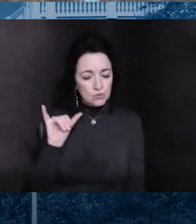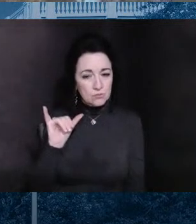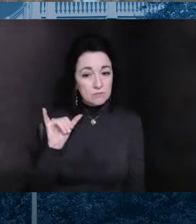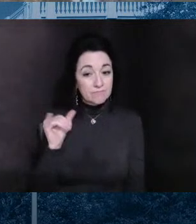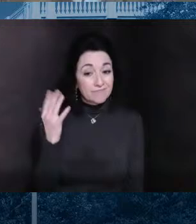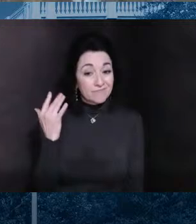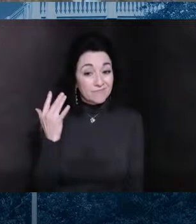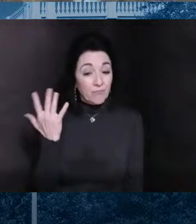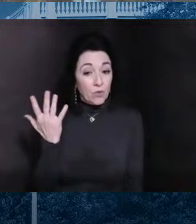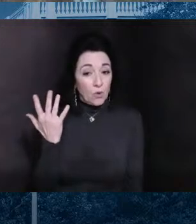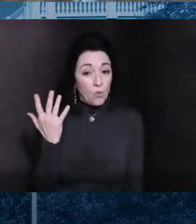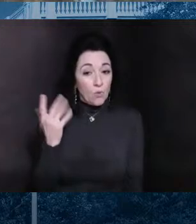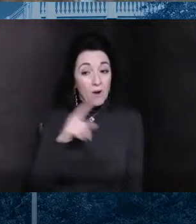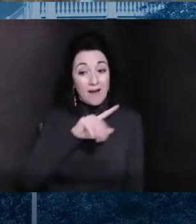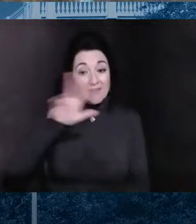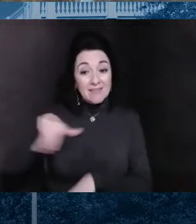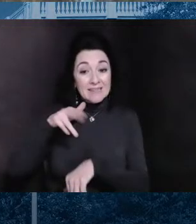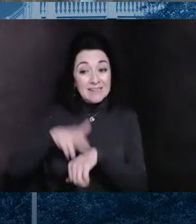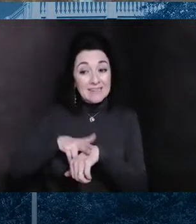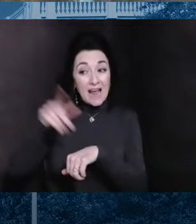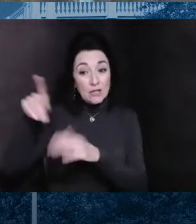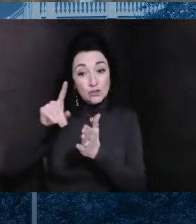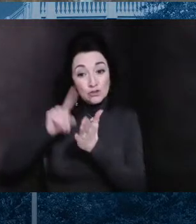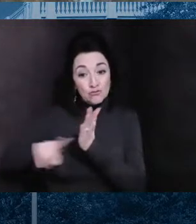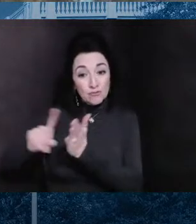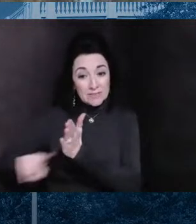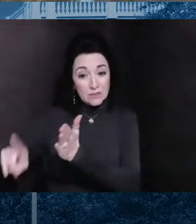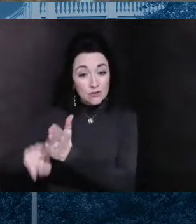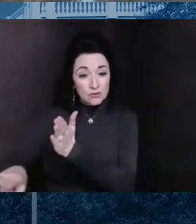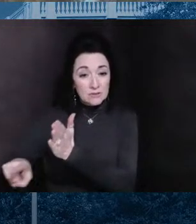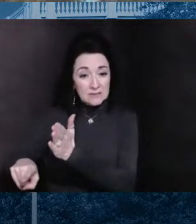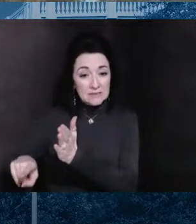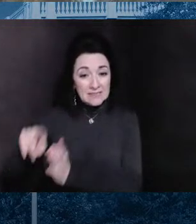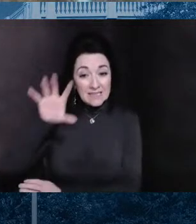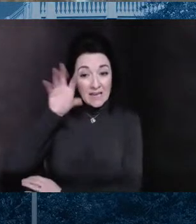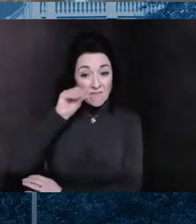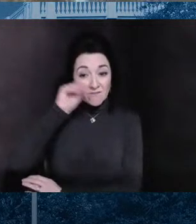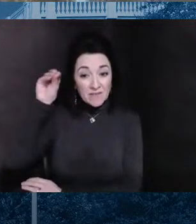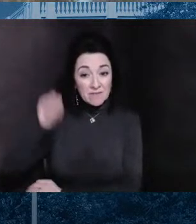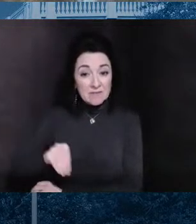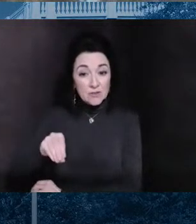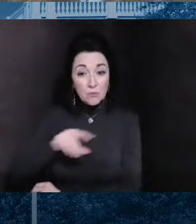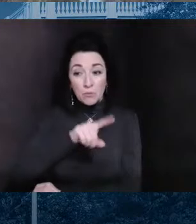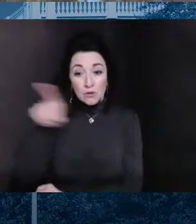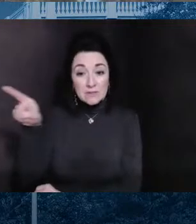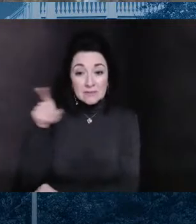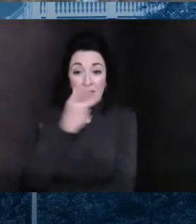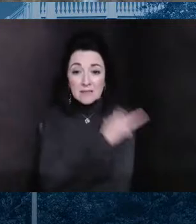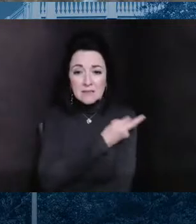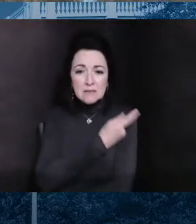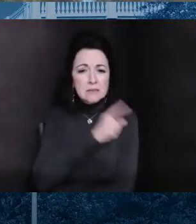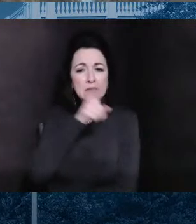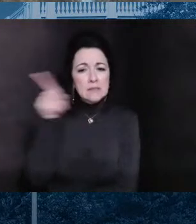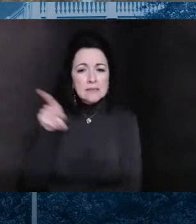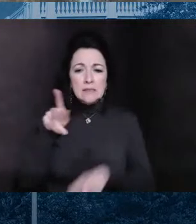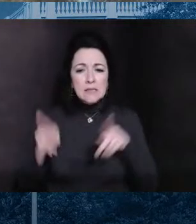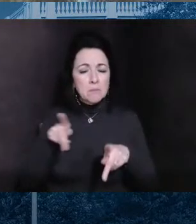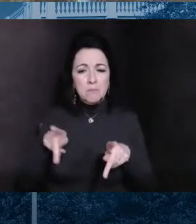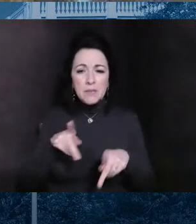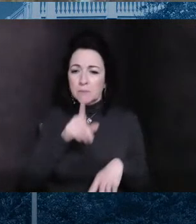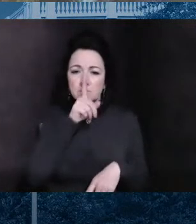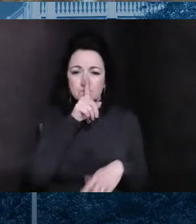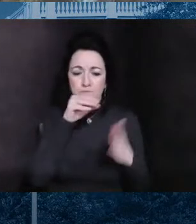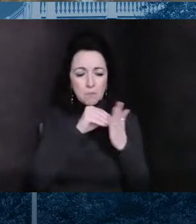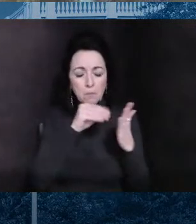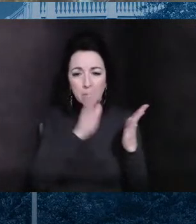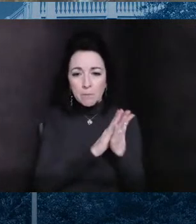about 50% of vaccines in the nation don't have race or ethnicity data. We are doing better